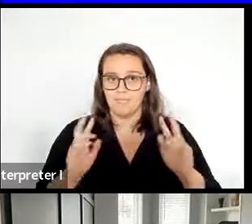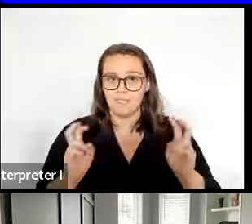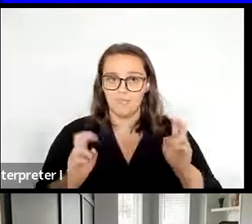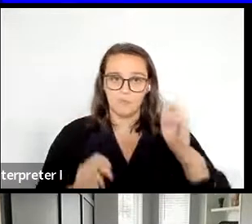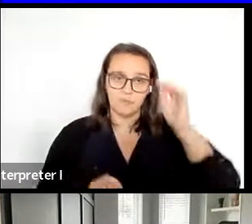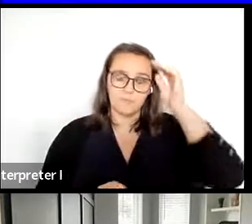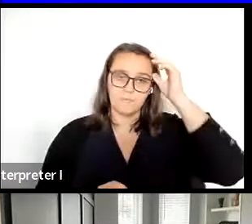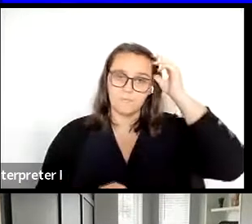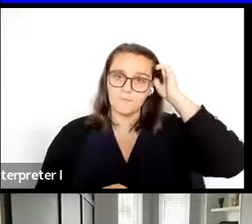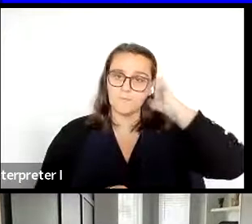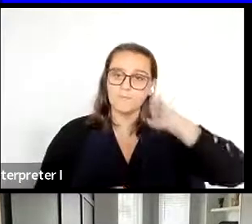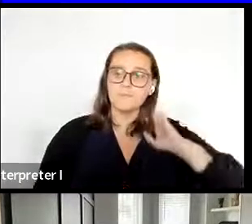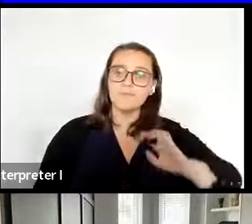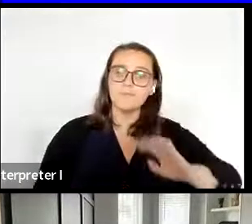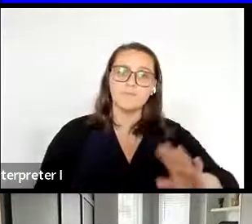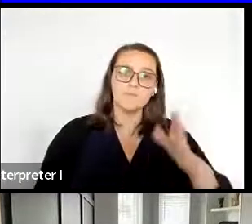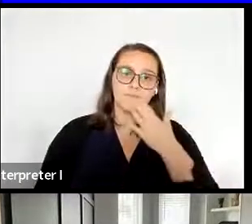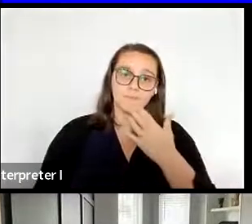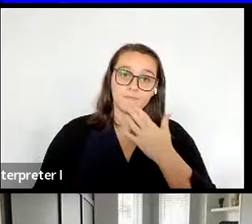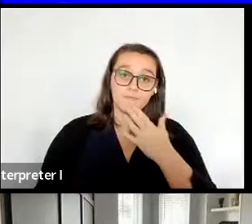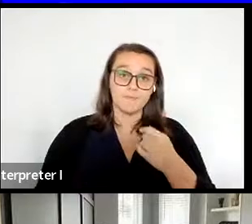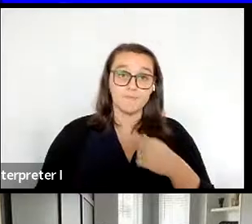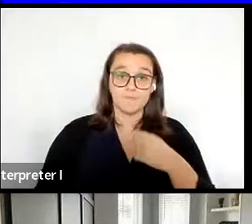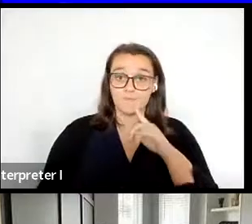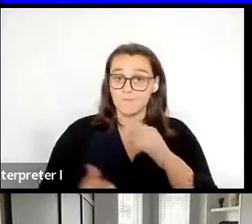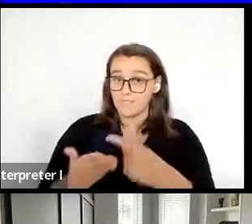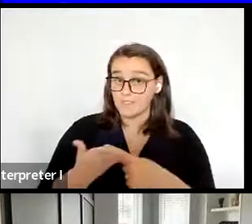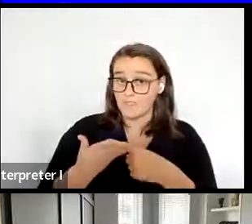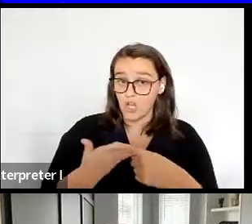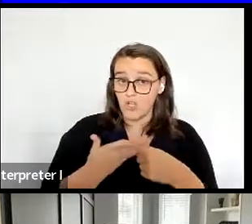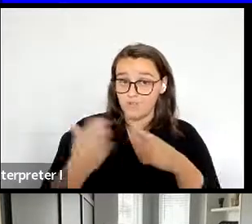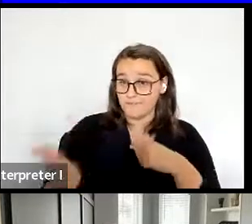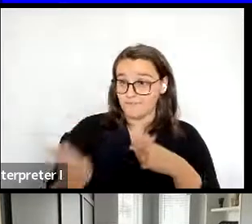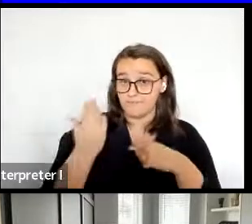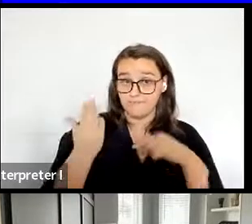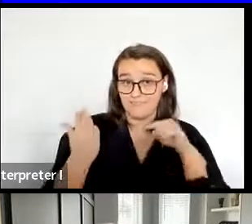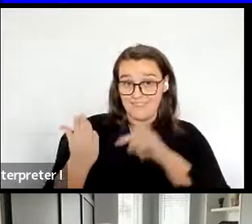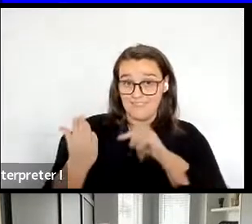Thank you. Is there discussion on the declaration that's before us?